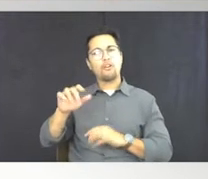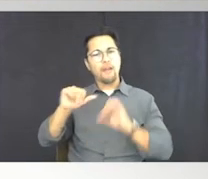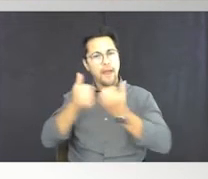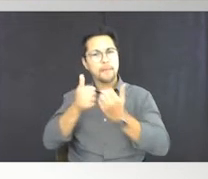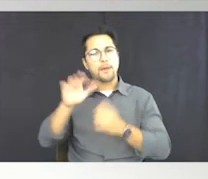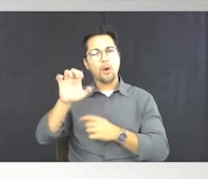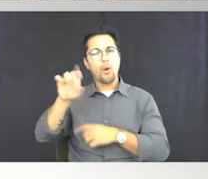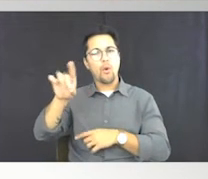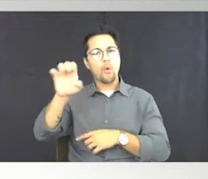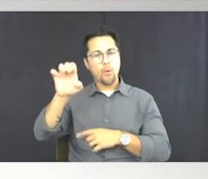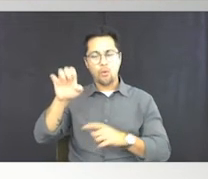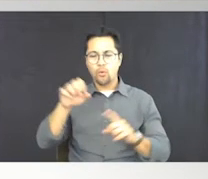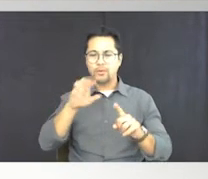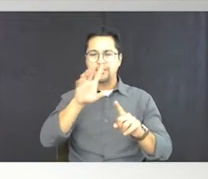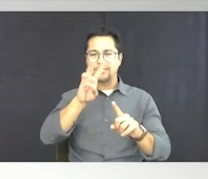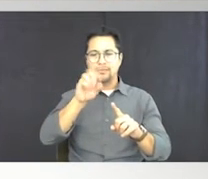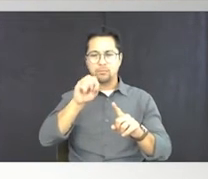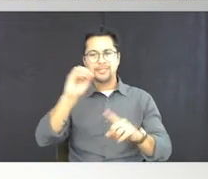Code